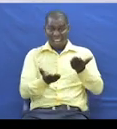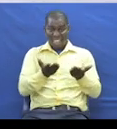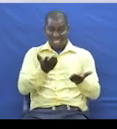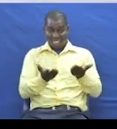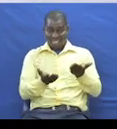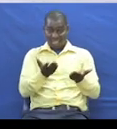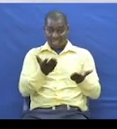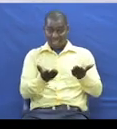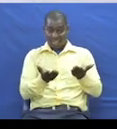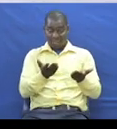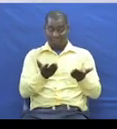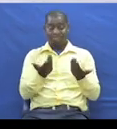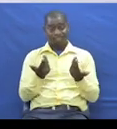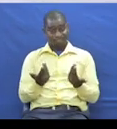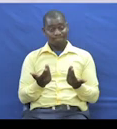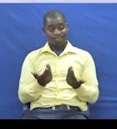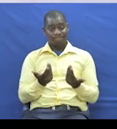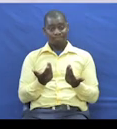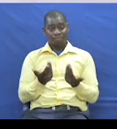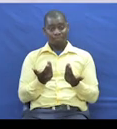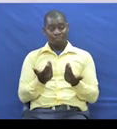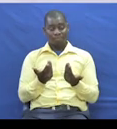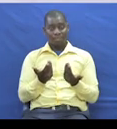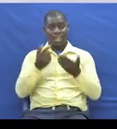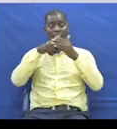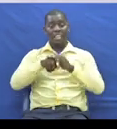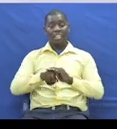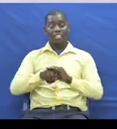relates to the solar system,